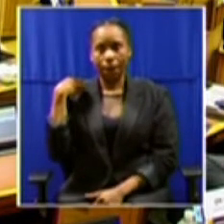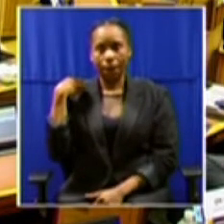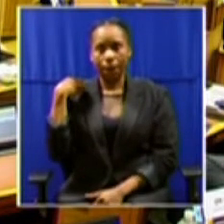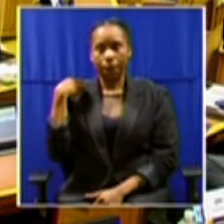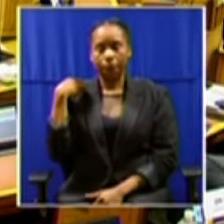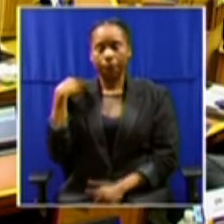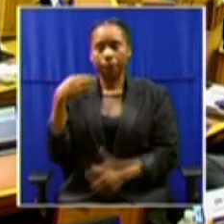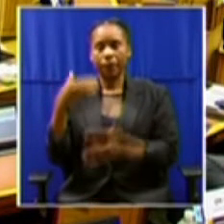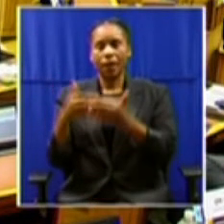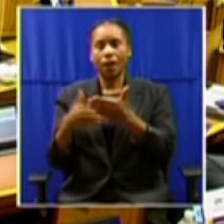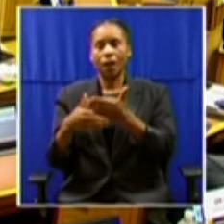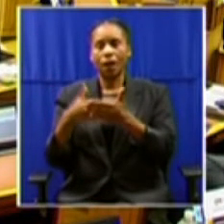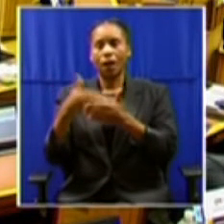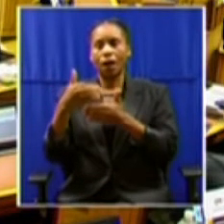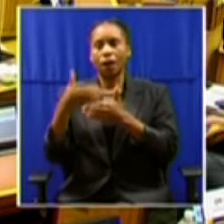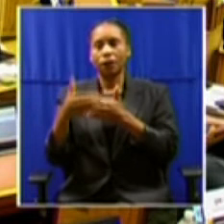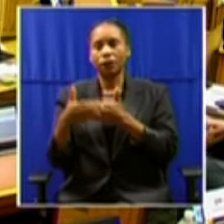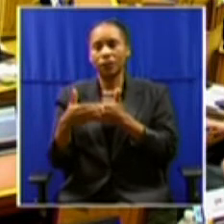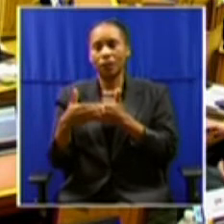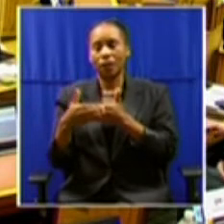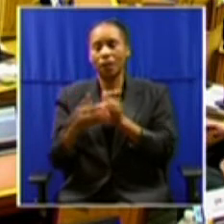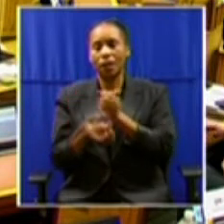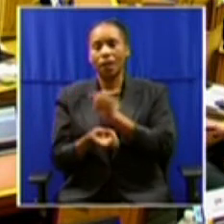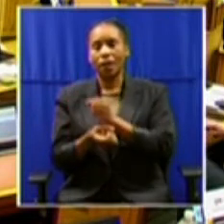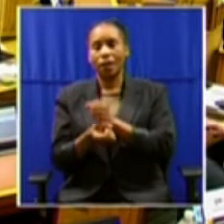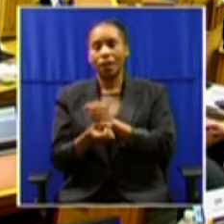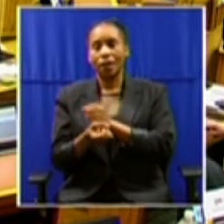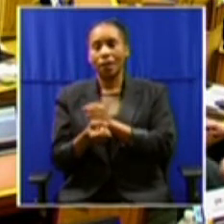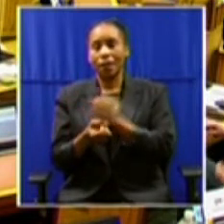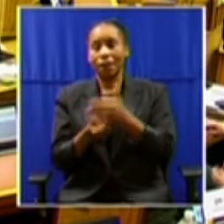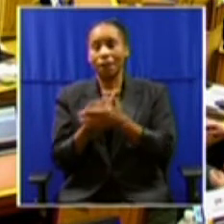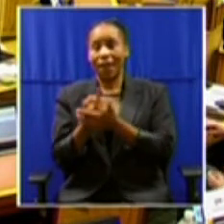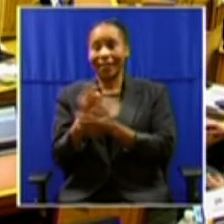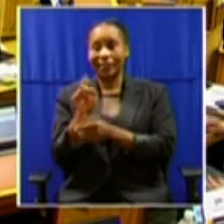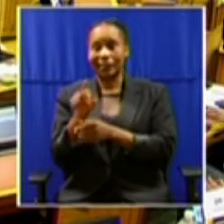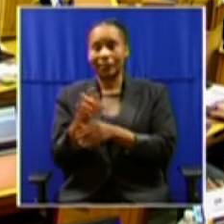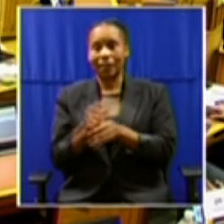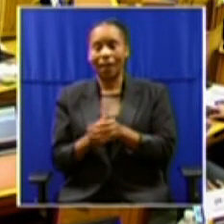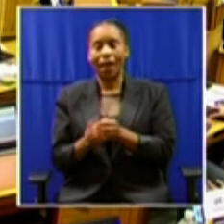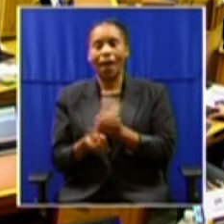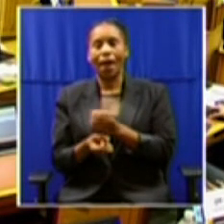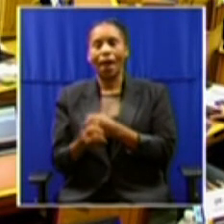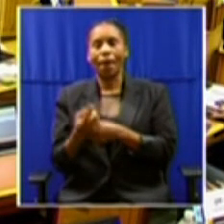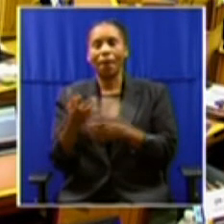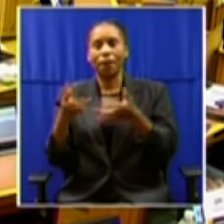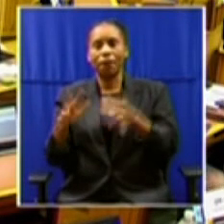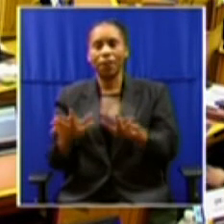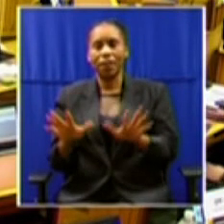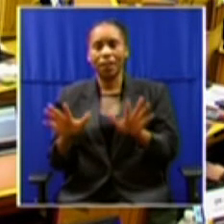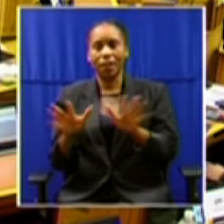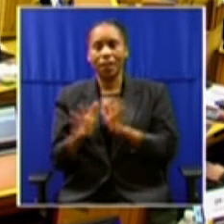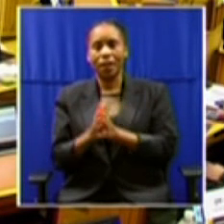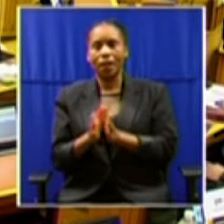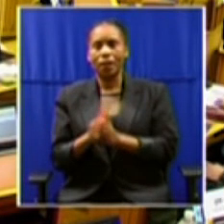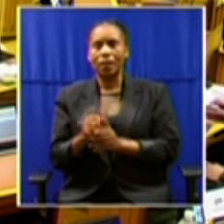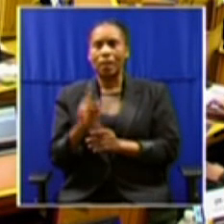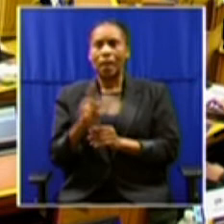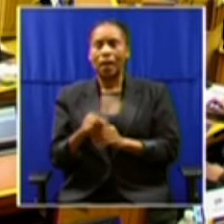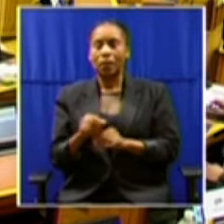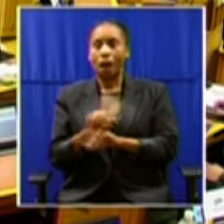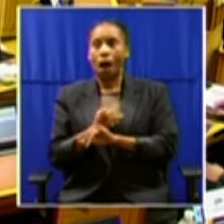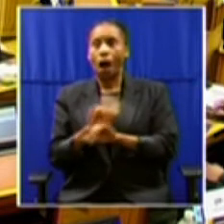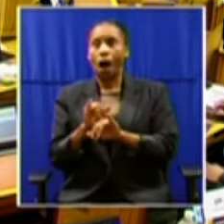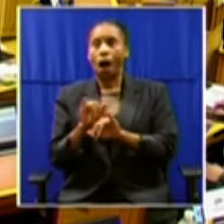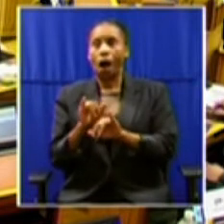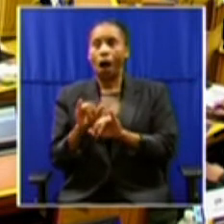after the event has taken place and it was breaking news in